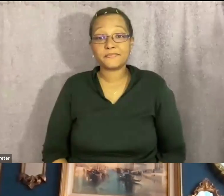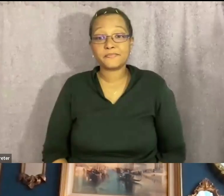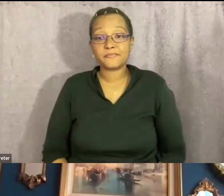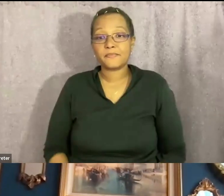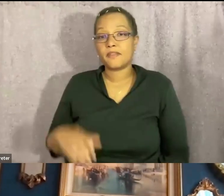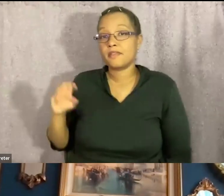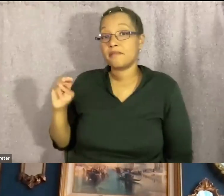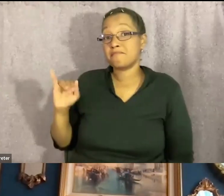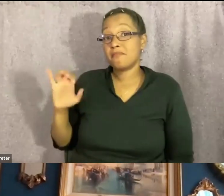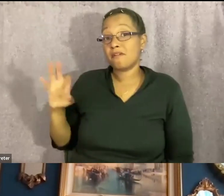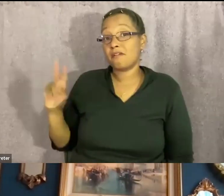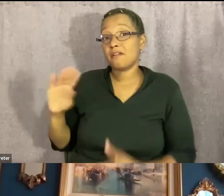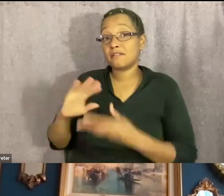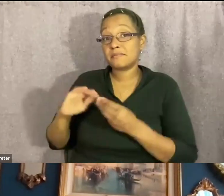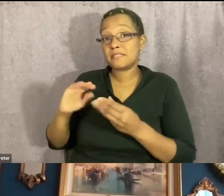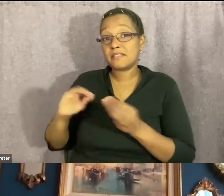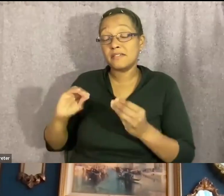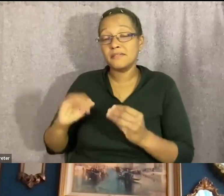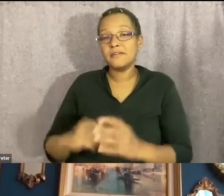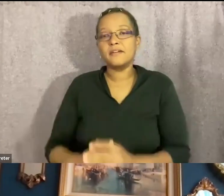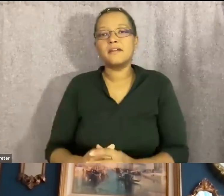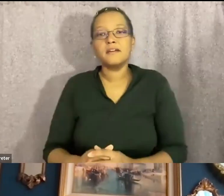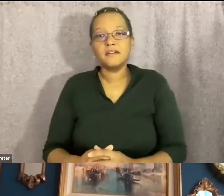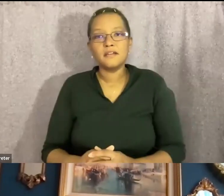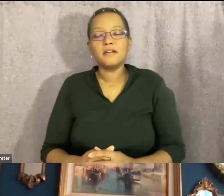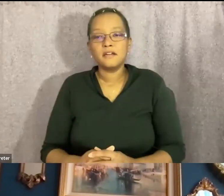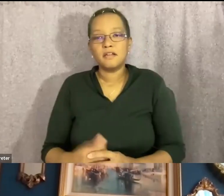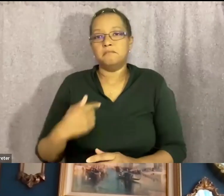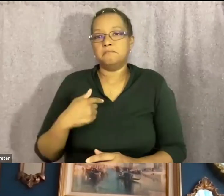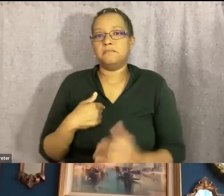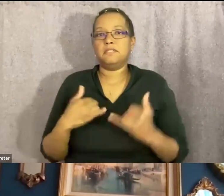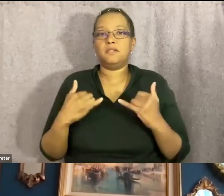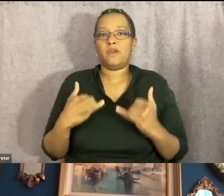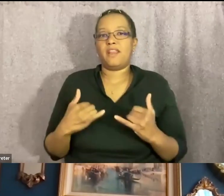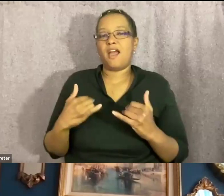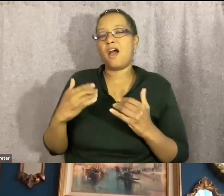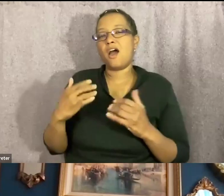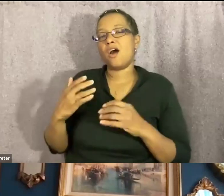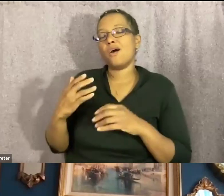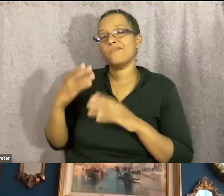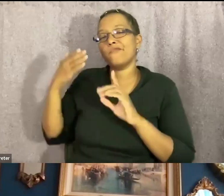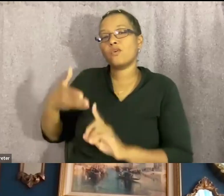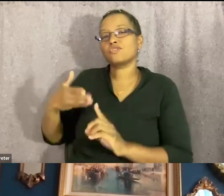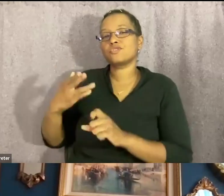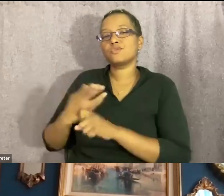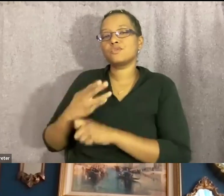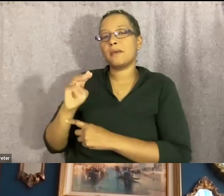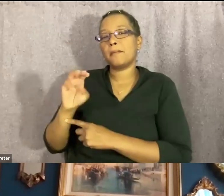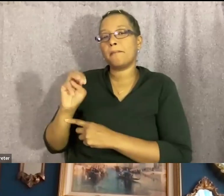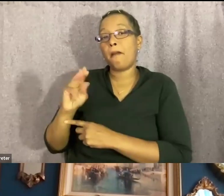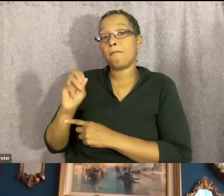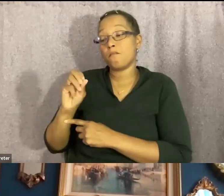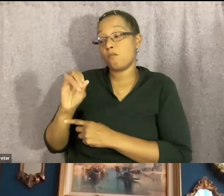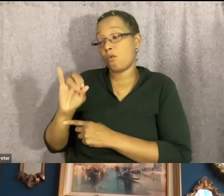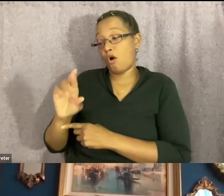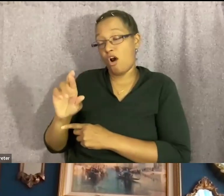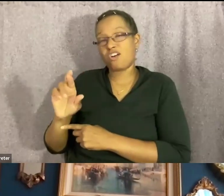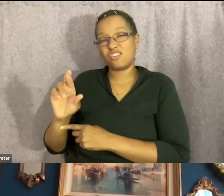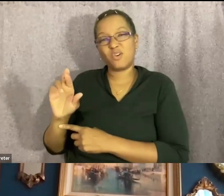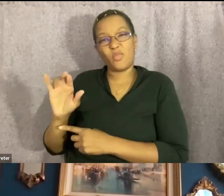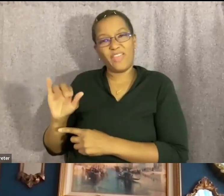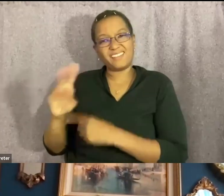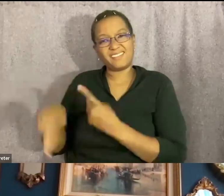body and our relationships to all of this, and just community and like the ecosystems and the webs that are required for us